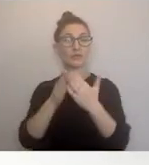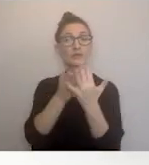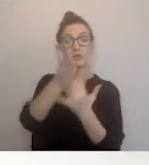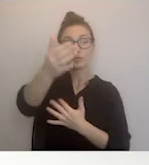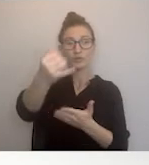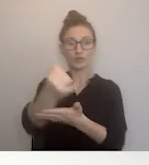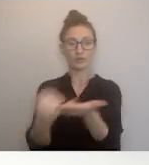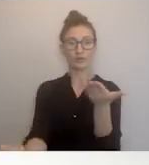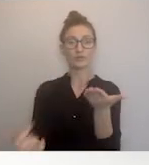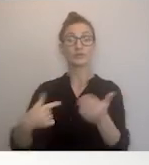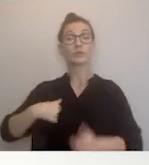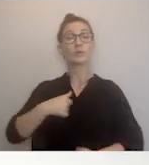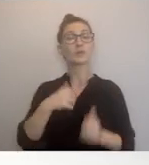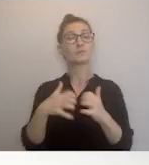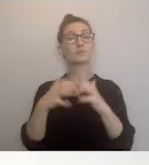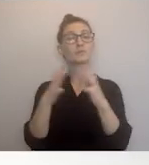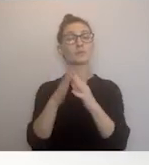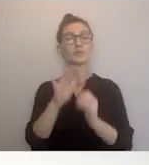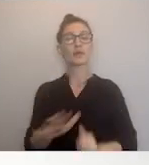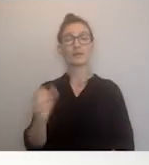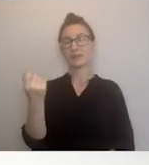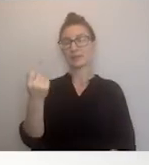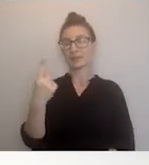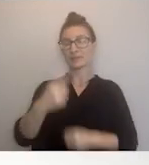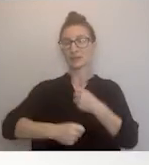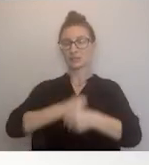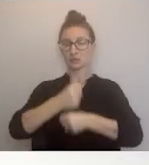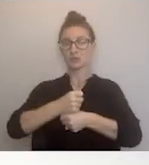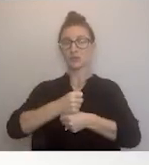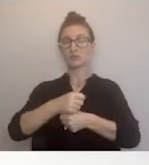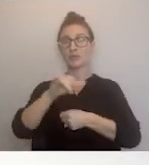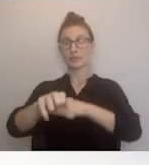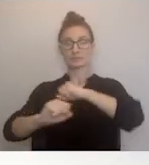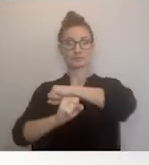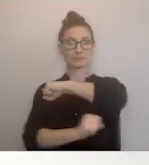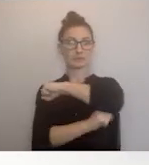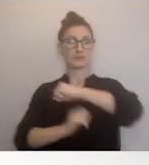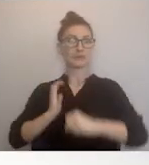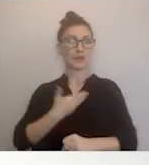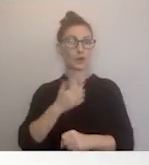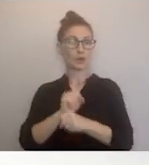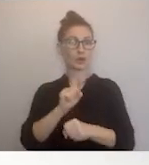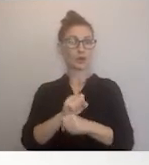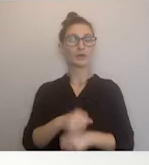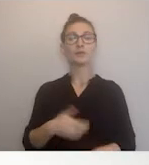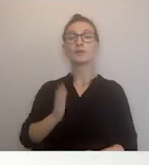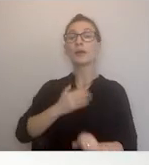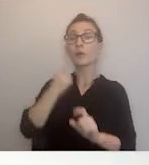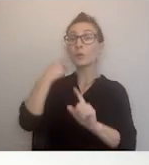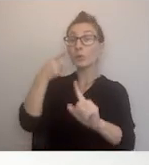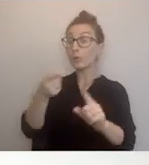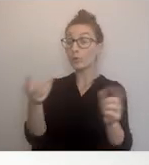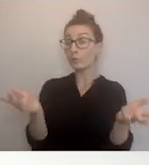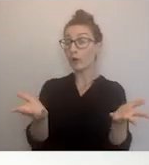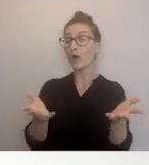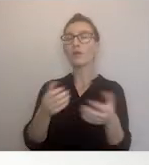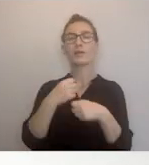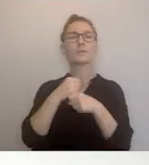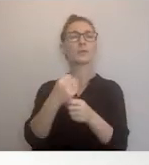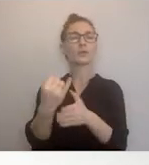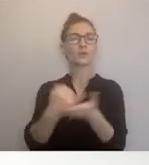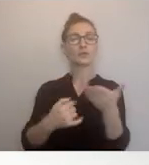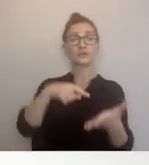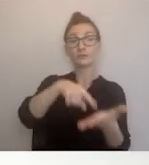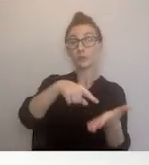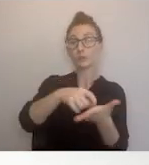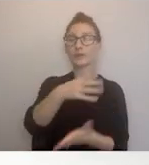the arts. We've existed for about 11 years, and this is like the bedrock of what we do. Our goal is to make the